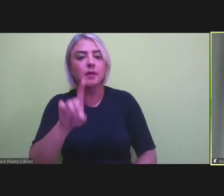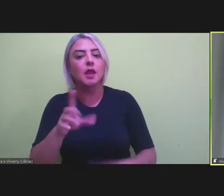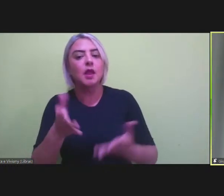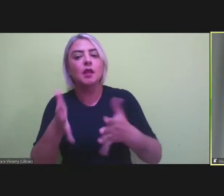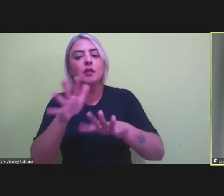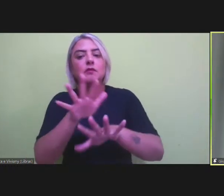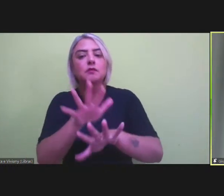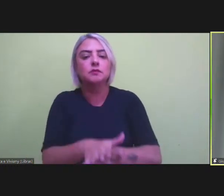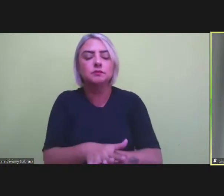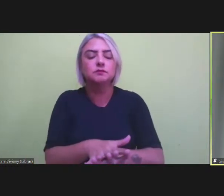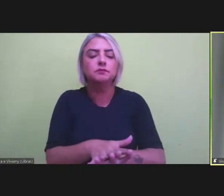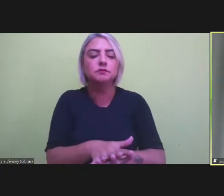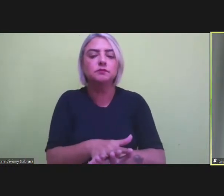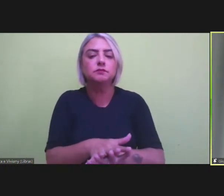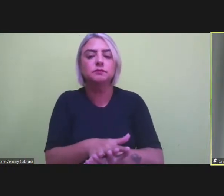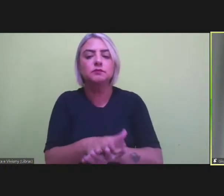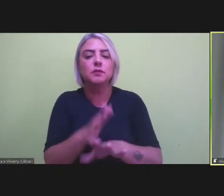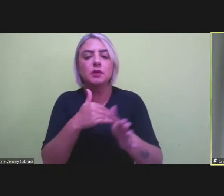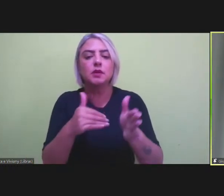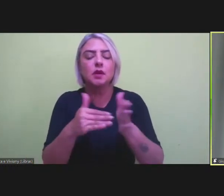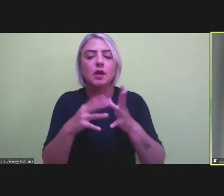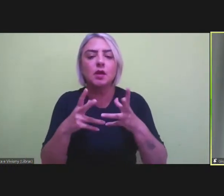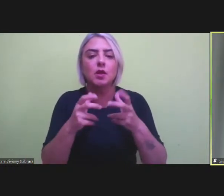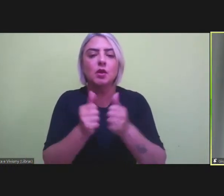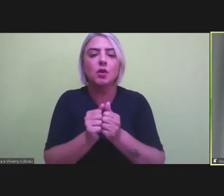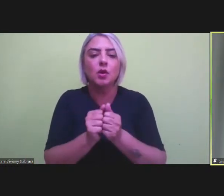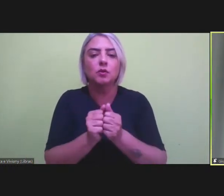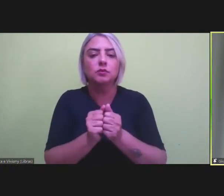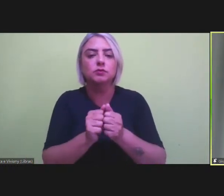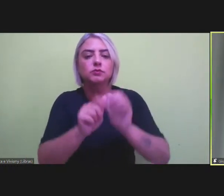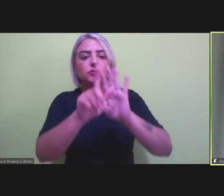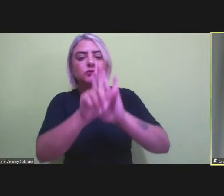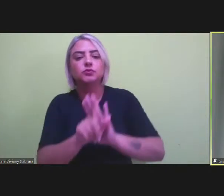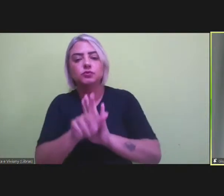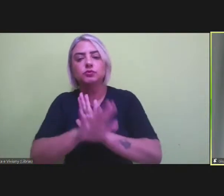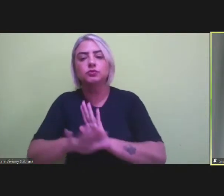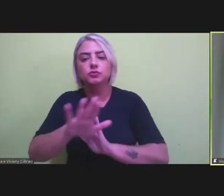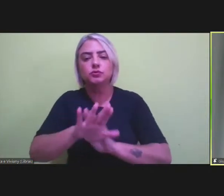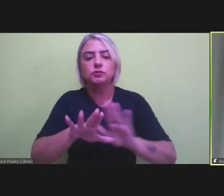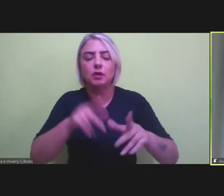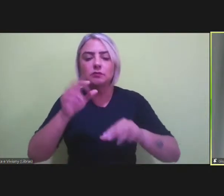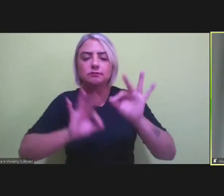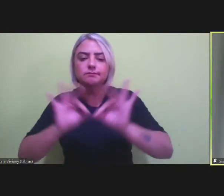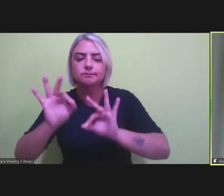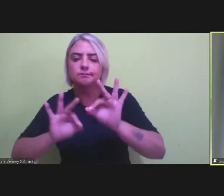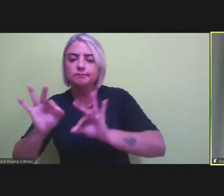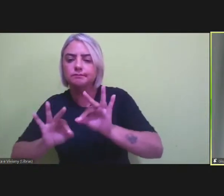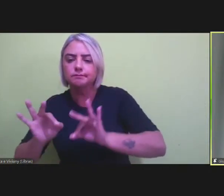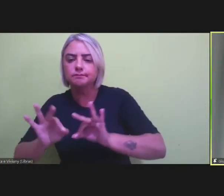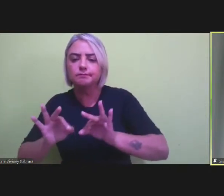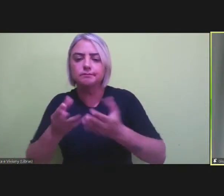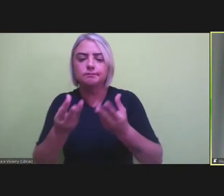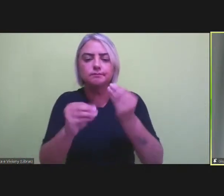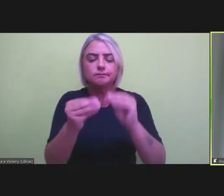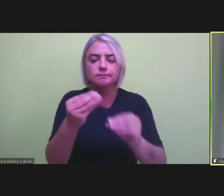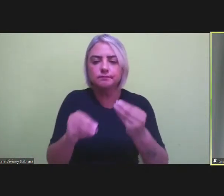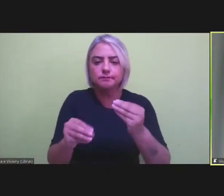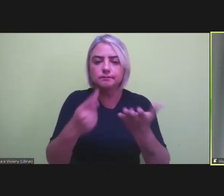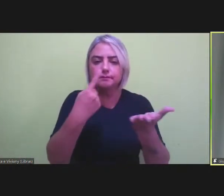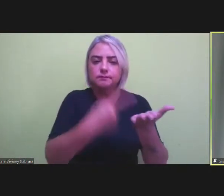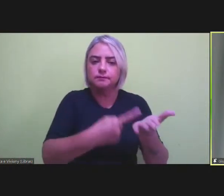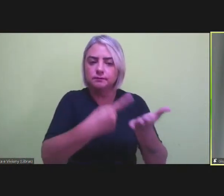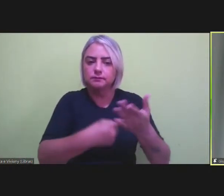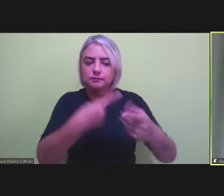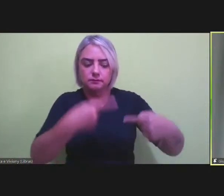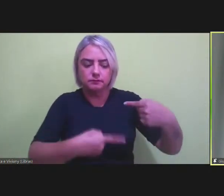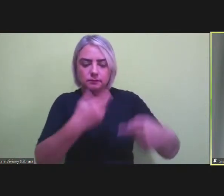federal levels, and the integration amongst all spheres of management in formulating and